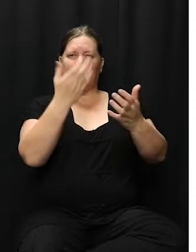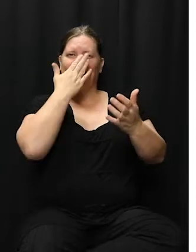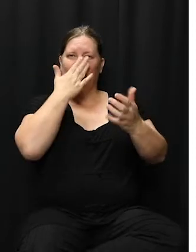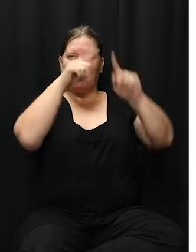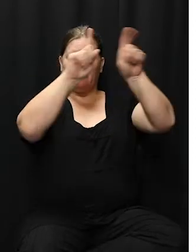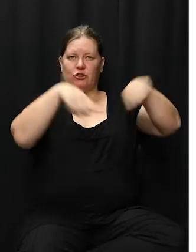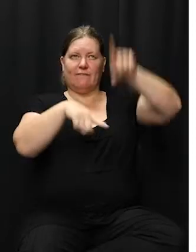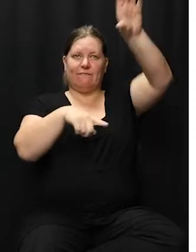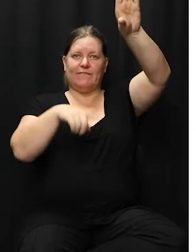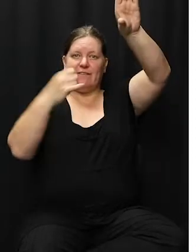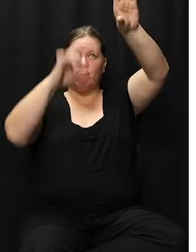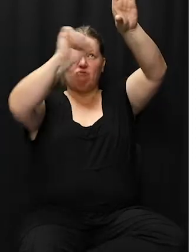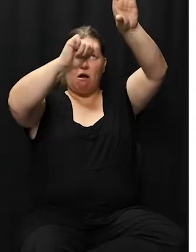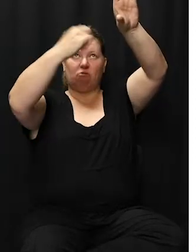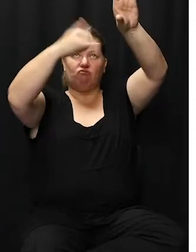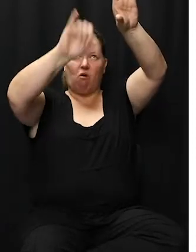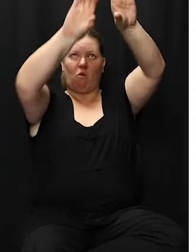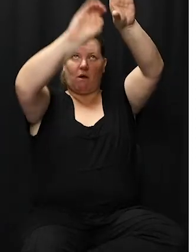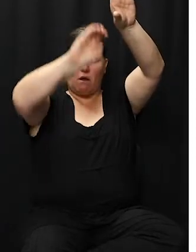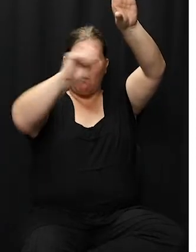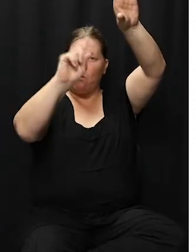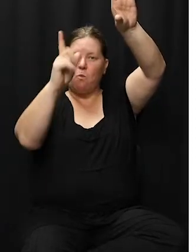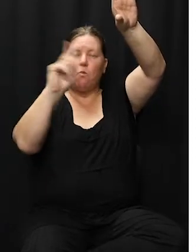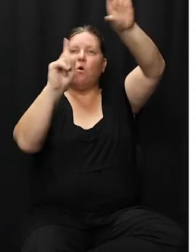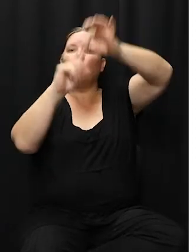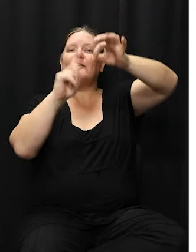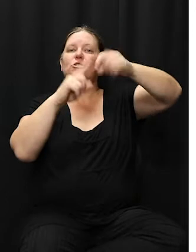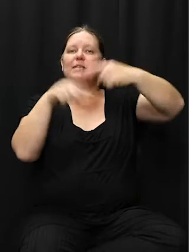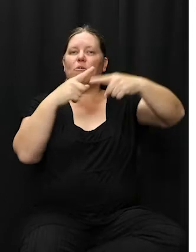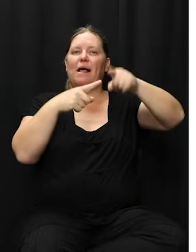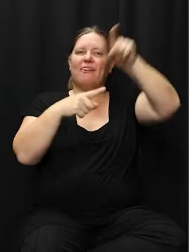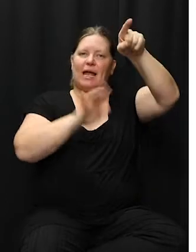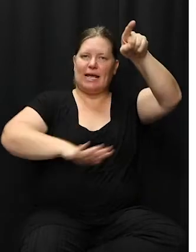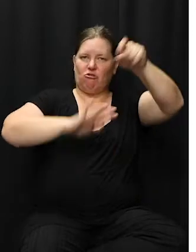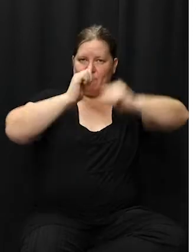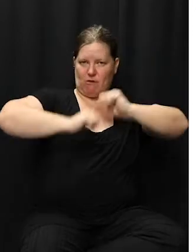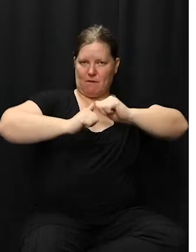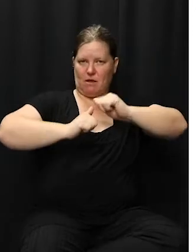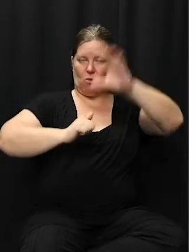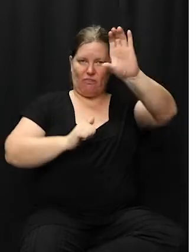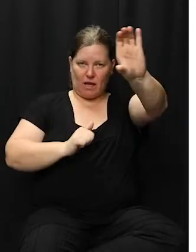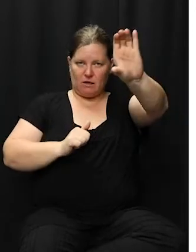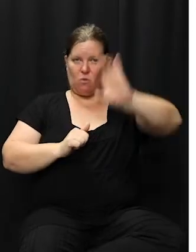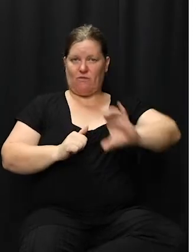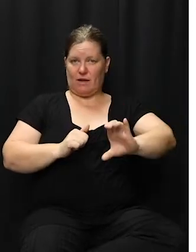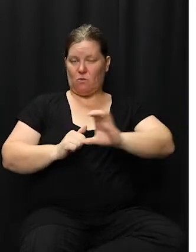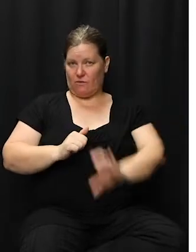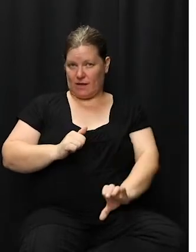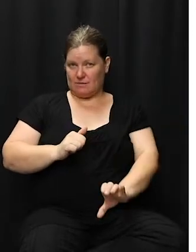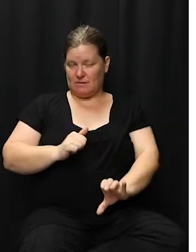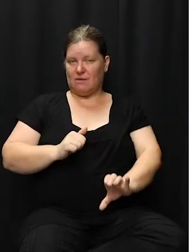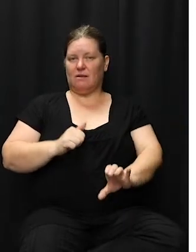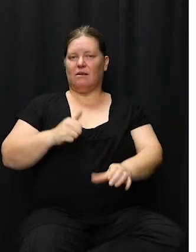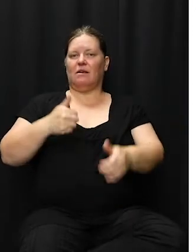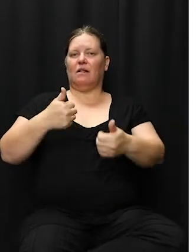Then the scoring, it's simply, are they right or wrong? And then on the front of the page, you can transfer which ones they were right or